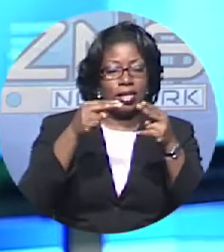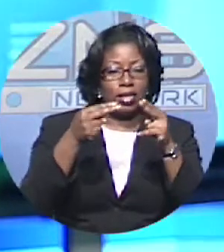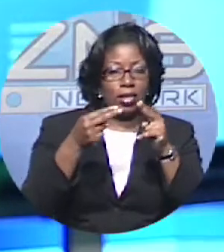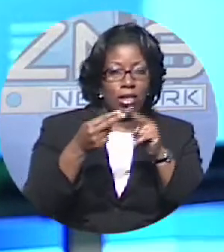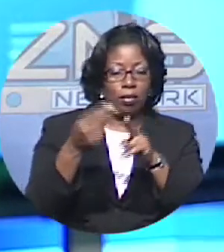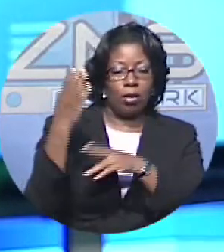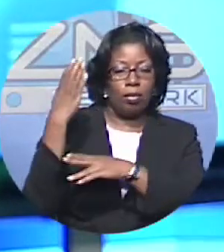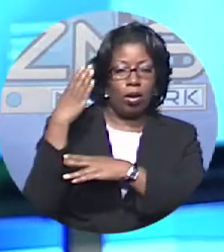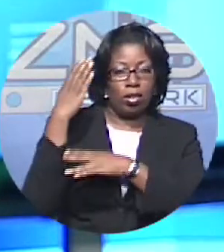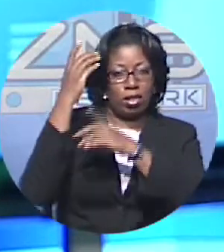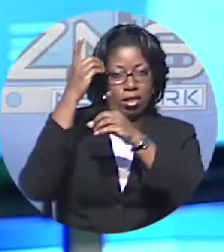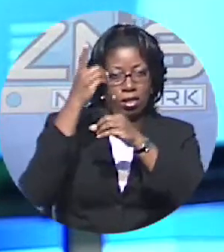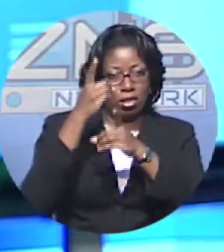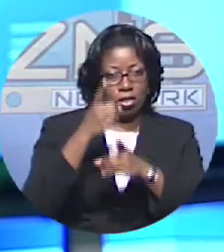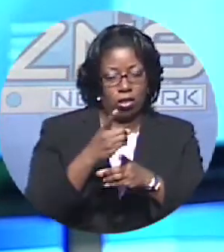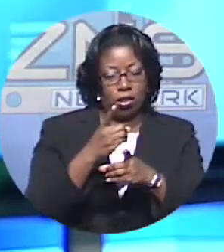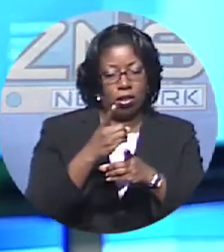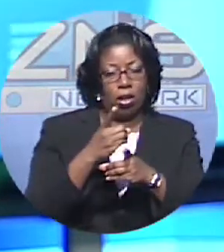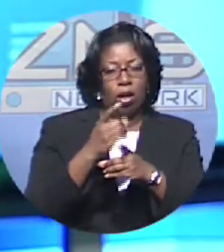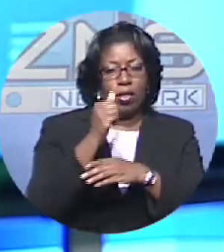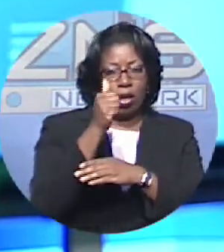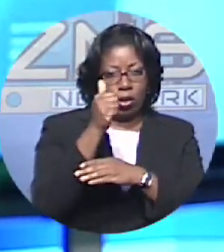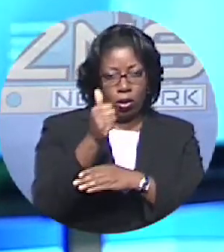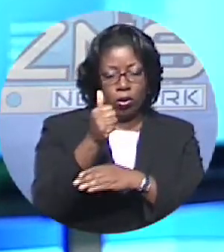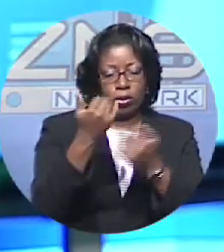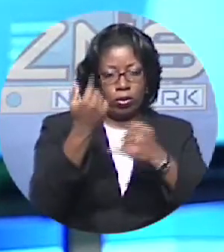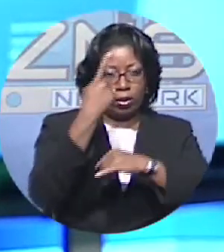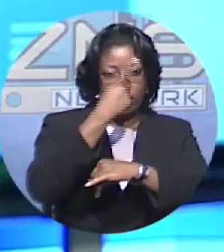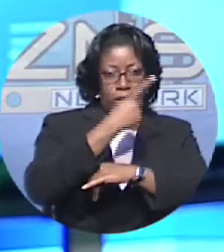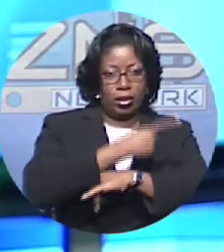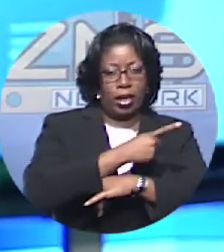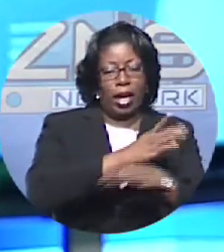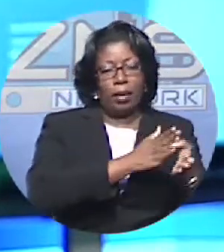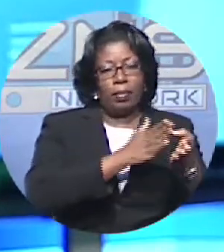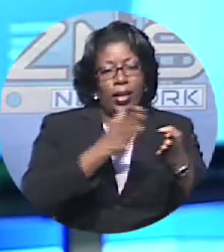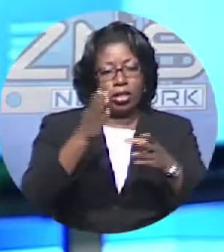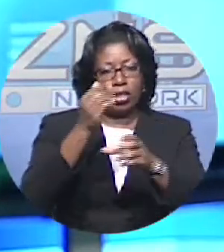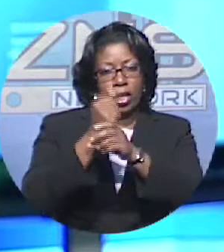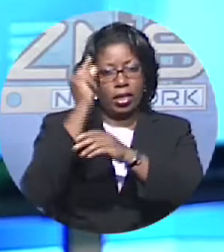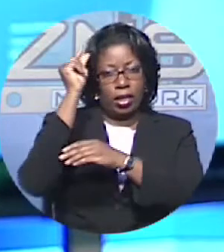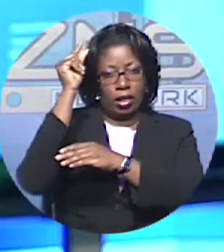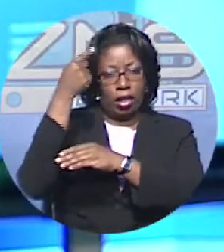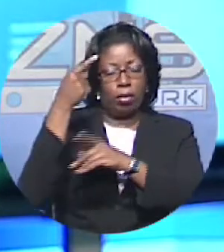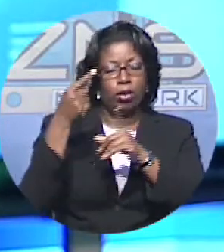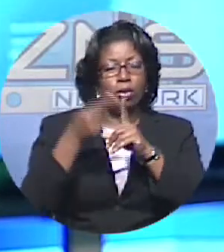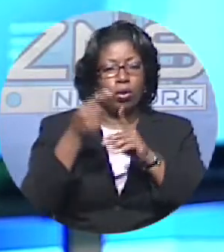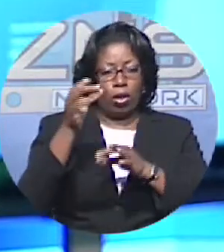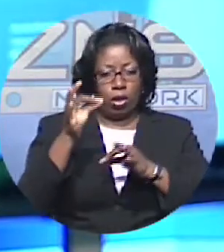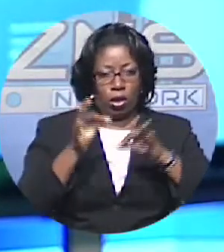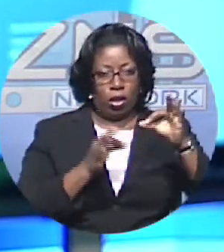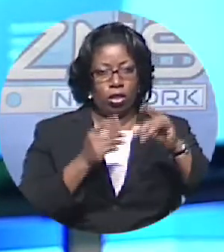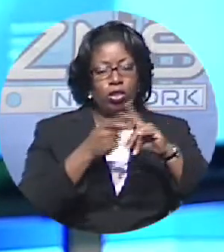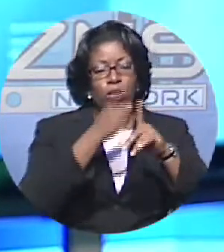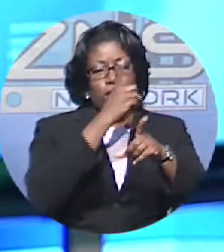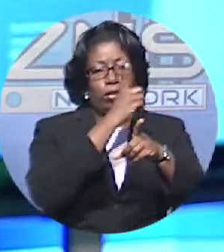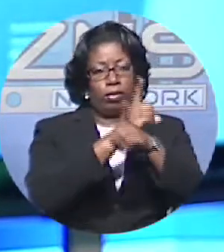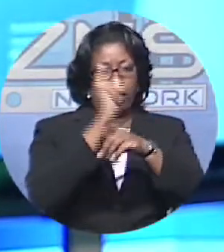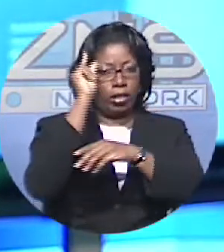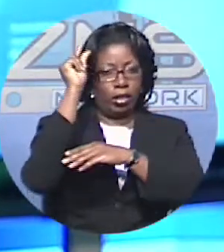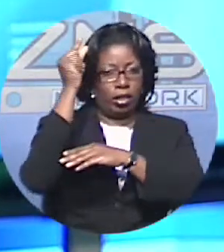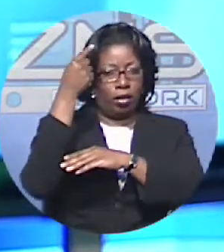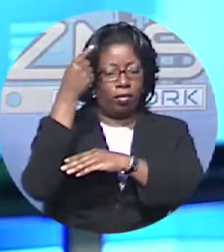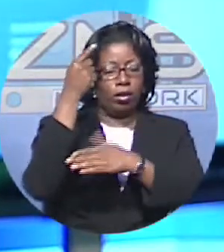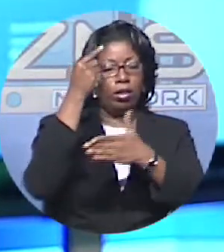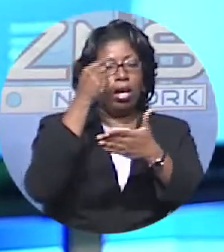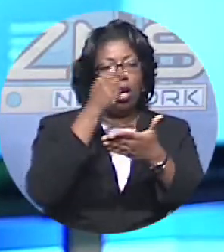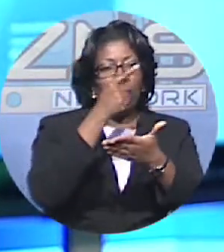of their own. Today, they're preparing to take the government to court as they seek to defend the gambling trade Bahamians rejected in a